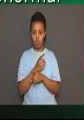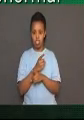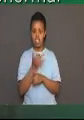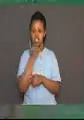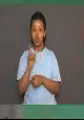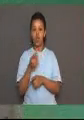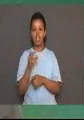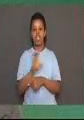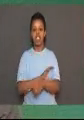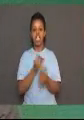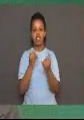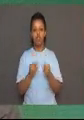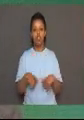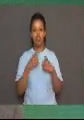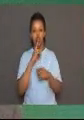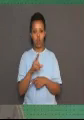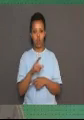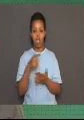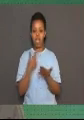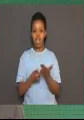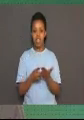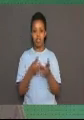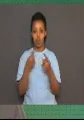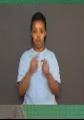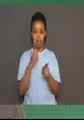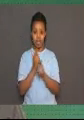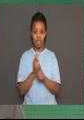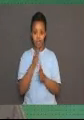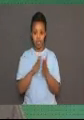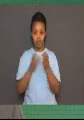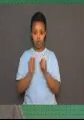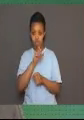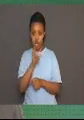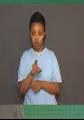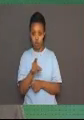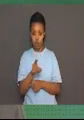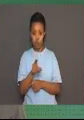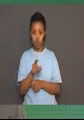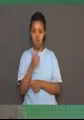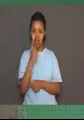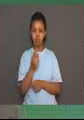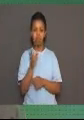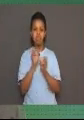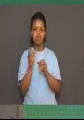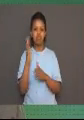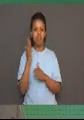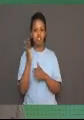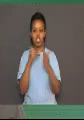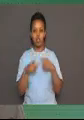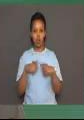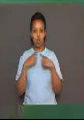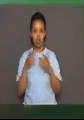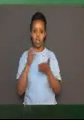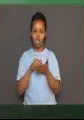division. Did you complete that activity correctly? If you had any trouble, please review your